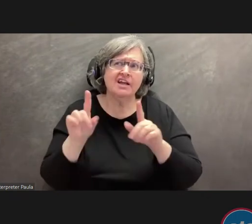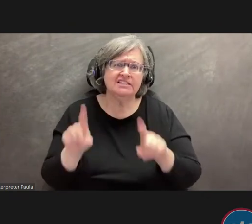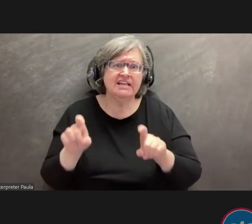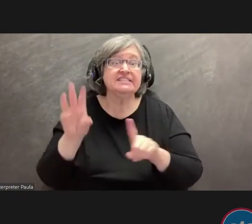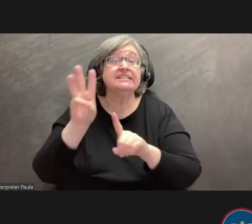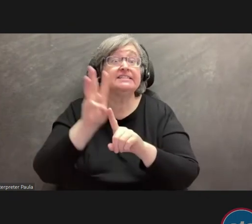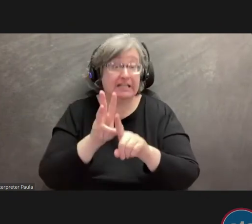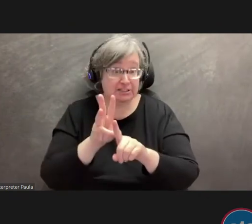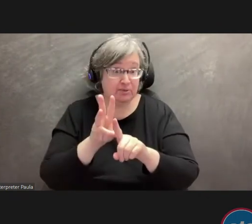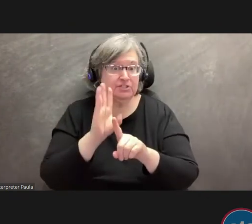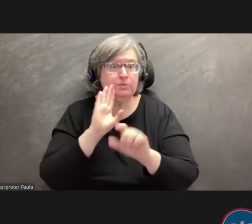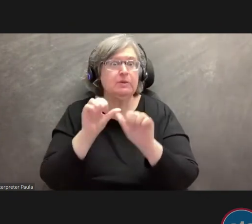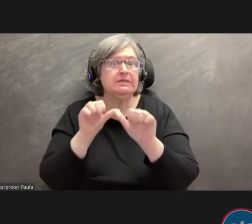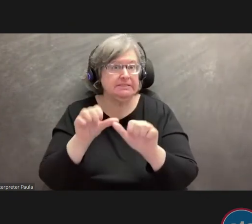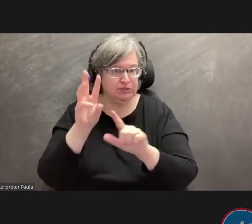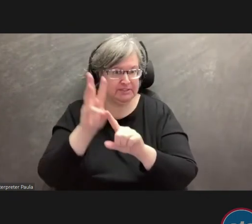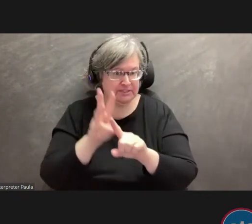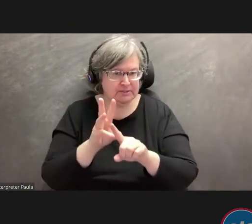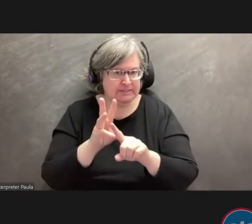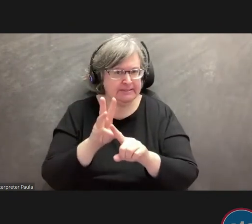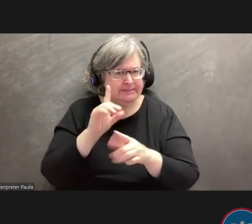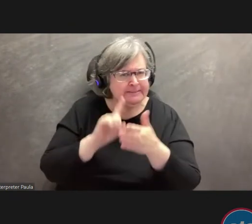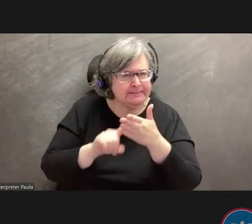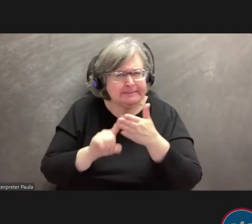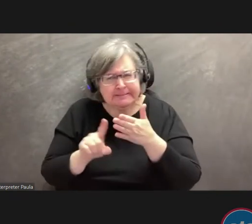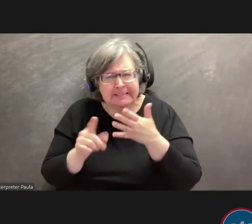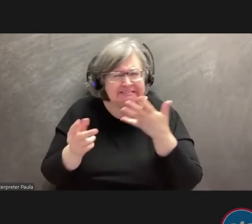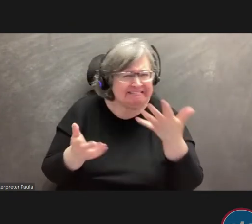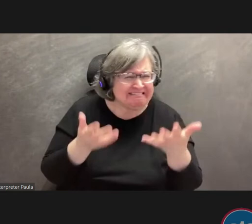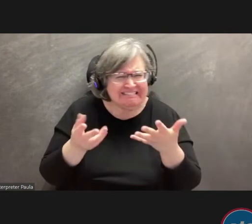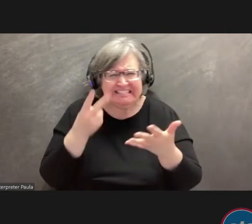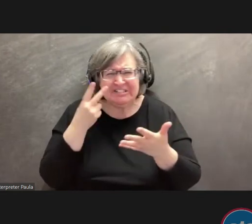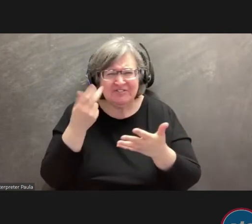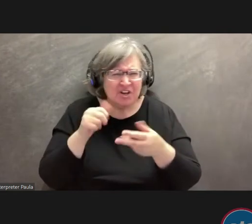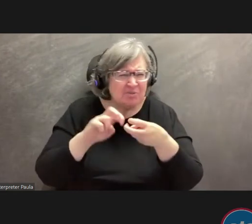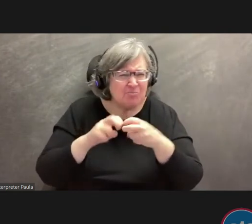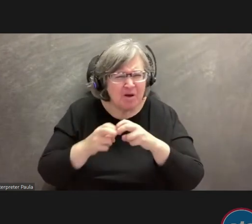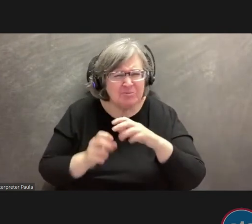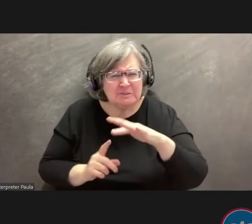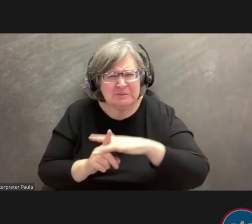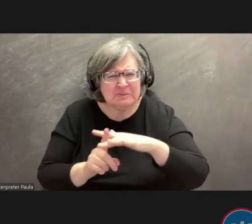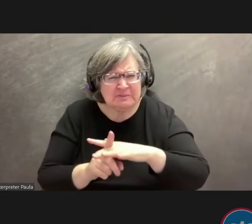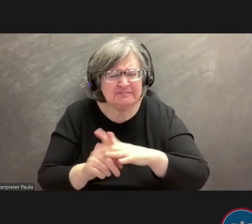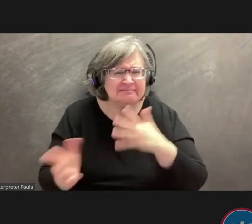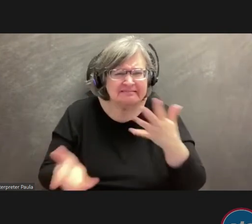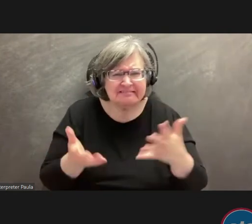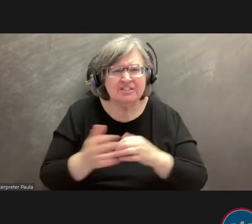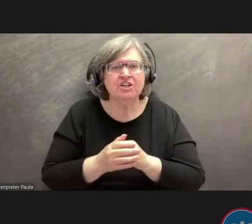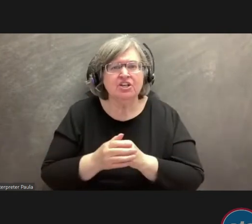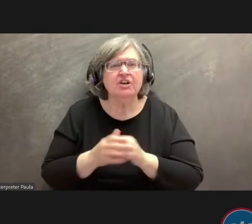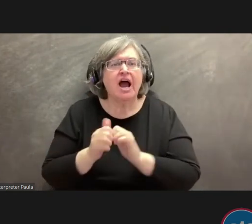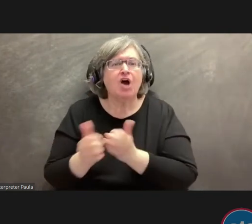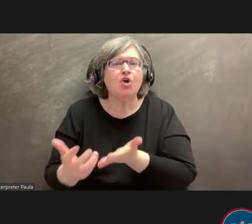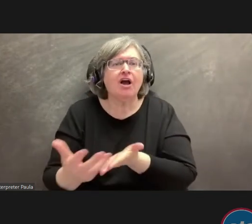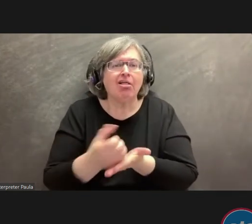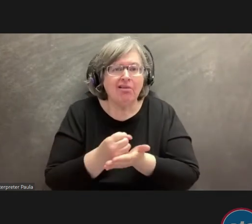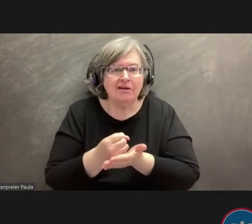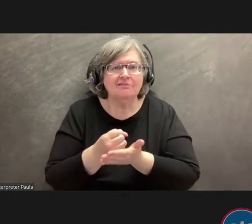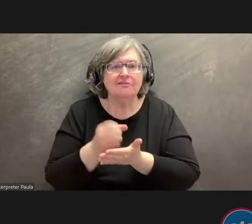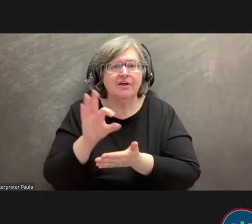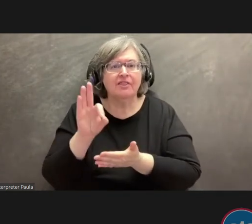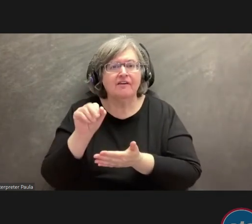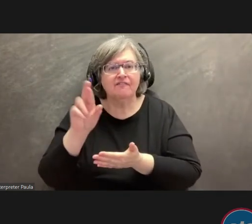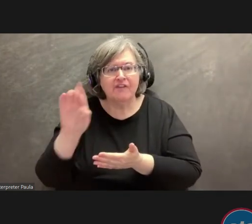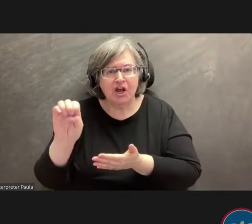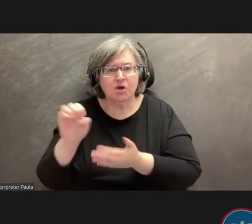6 months, just to work out any kinks in the collection system. And